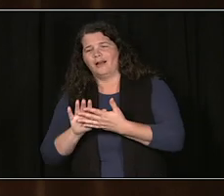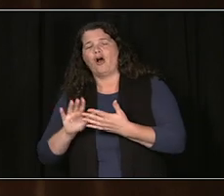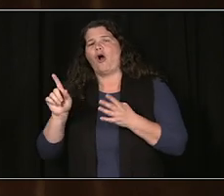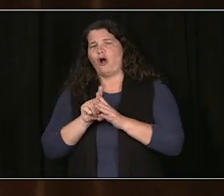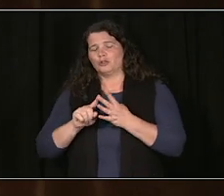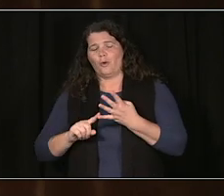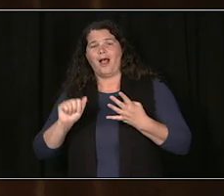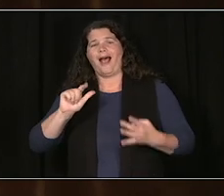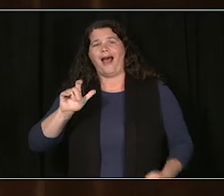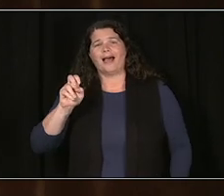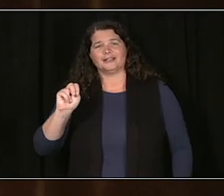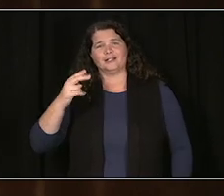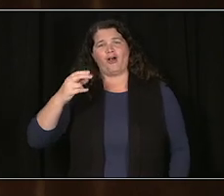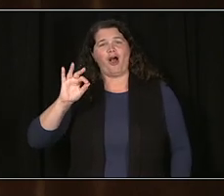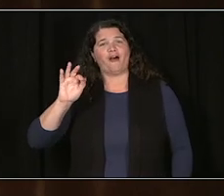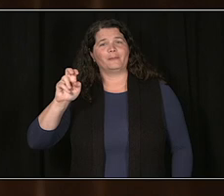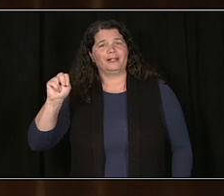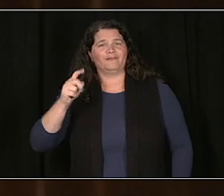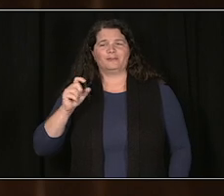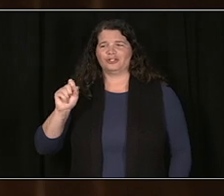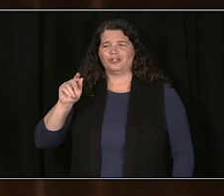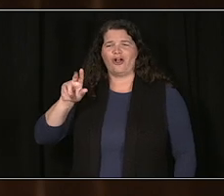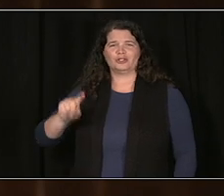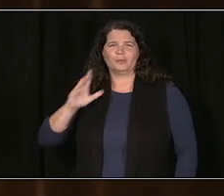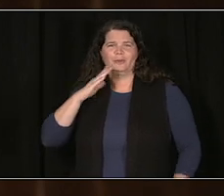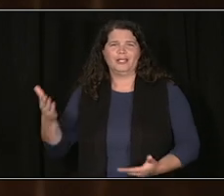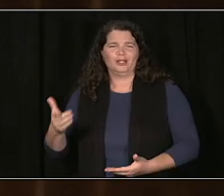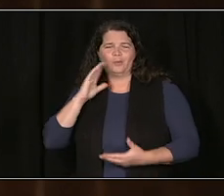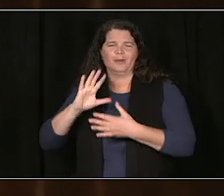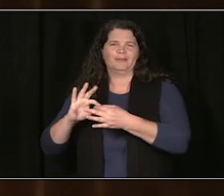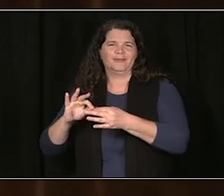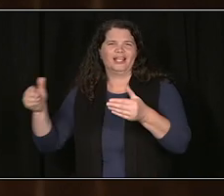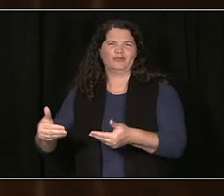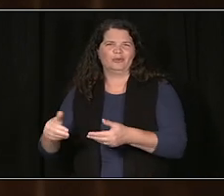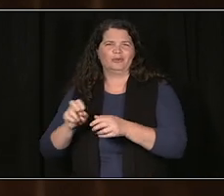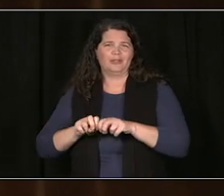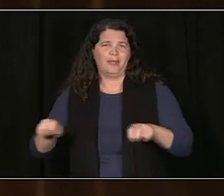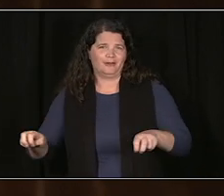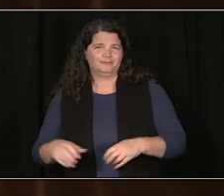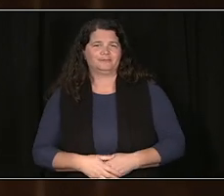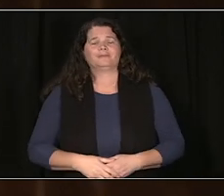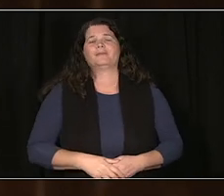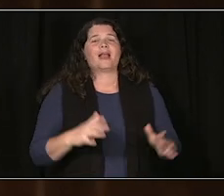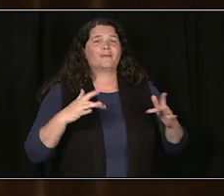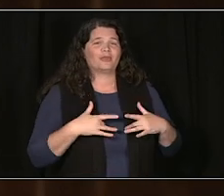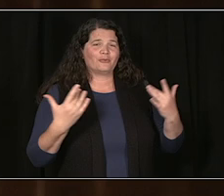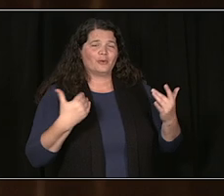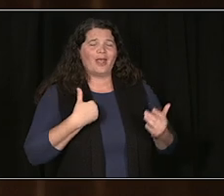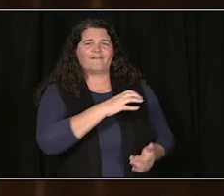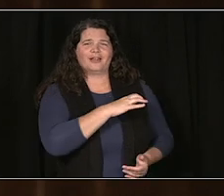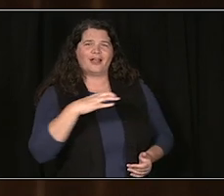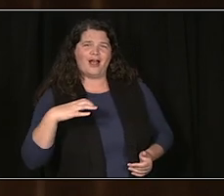panel. I'm also delighted that we have Congresswoman Stacey Plaskett of the U.S. Virgin Islands. Thank you, Congresswoman,